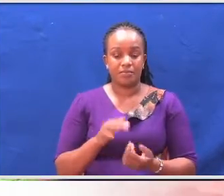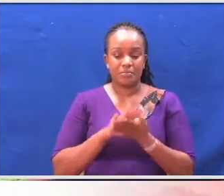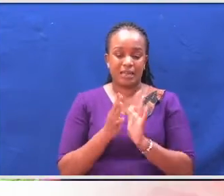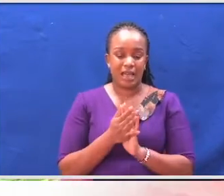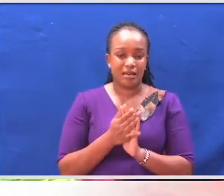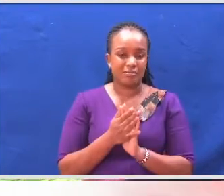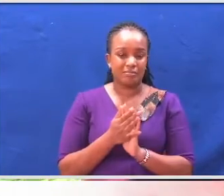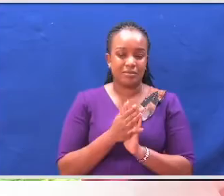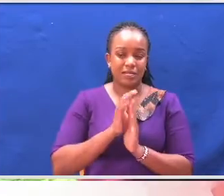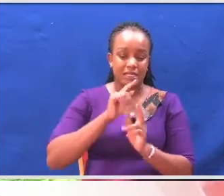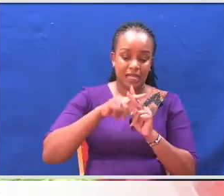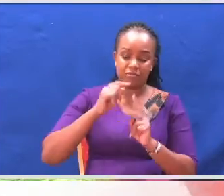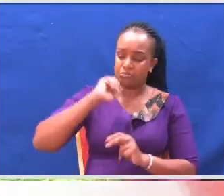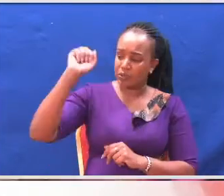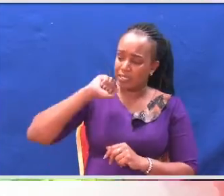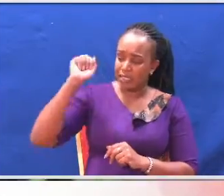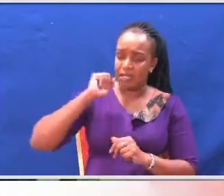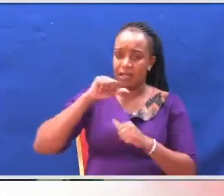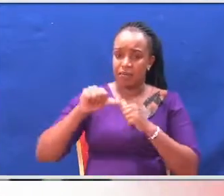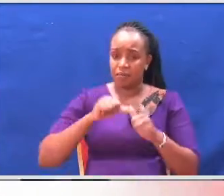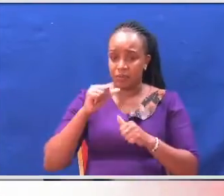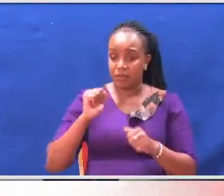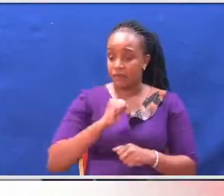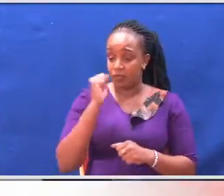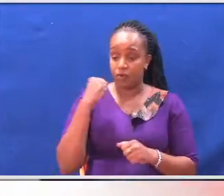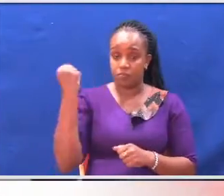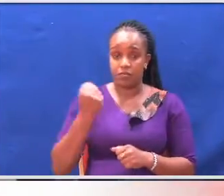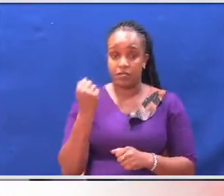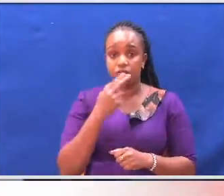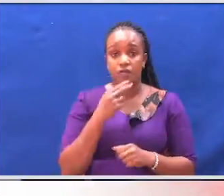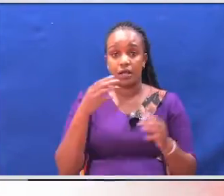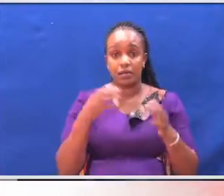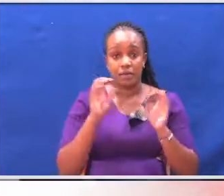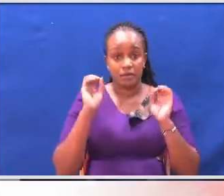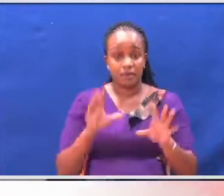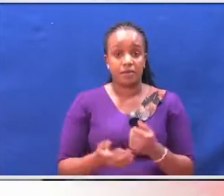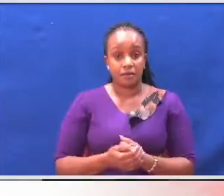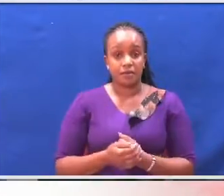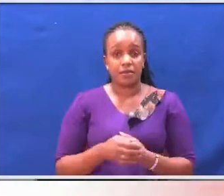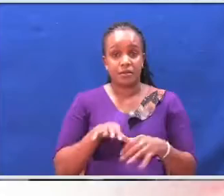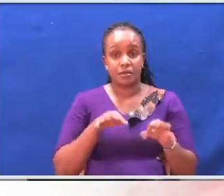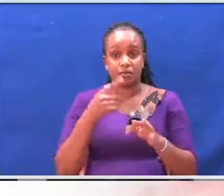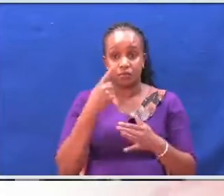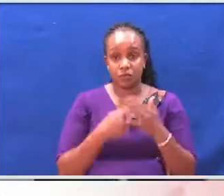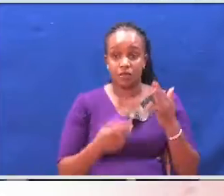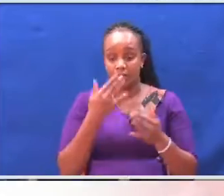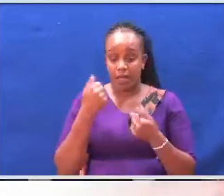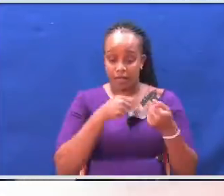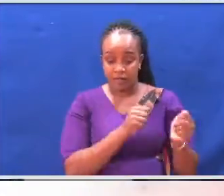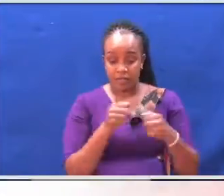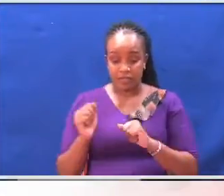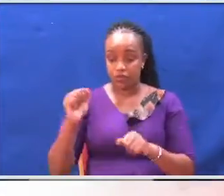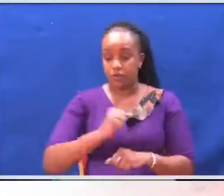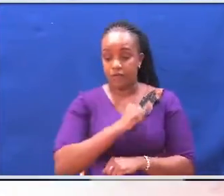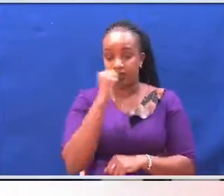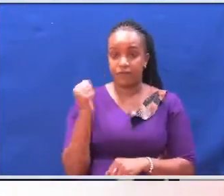about the revival of Mumias. He says the receiver manager should be allowed to roll out his turnaround strategy to revive